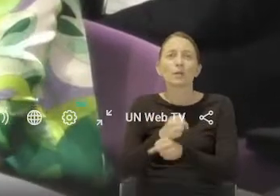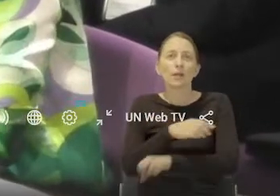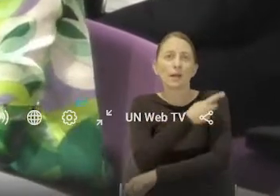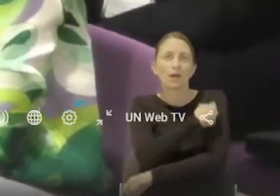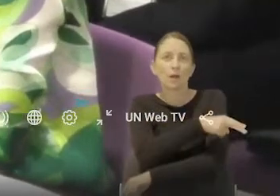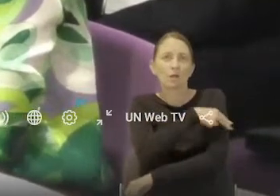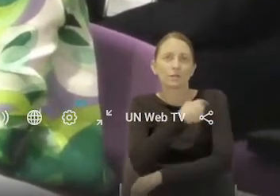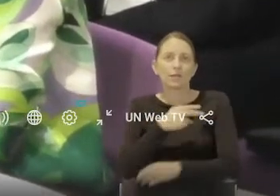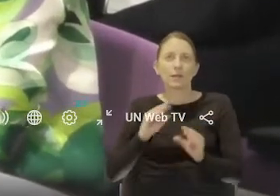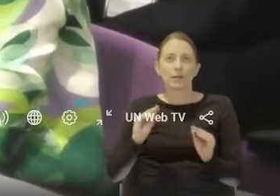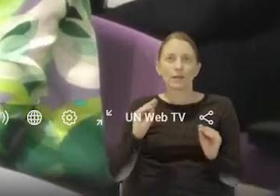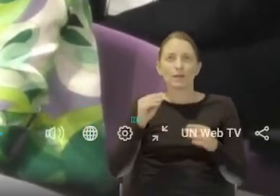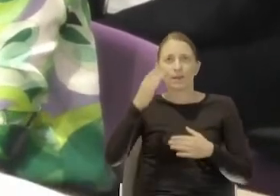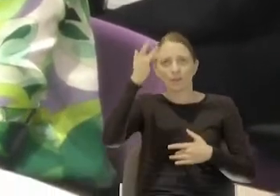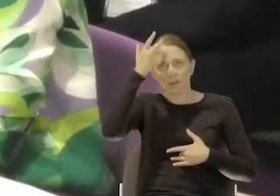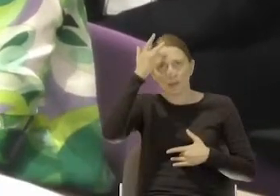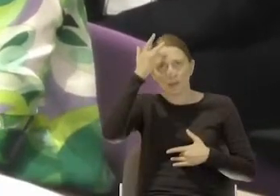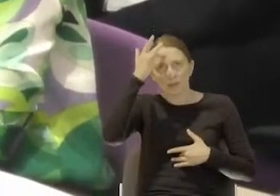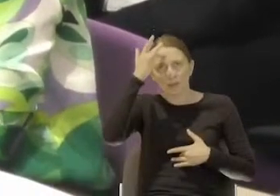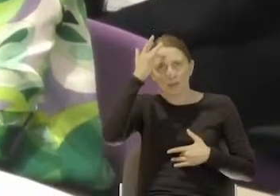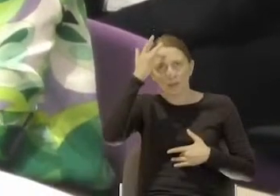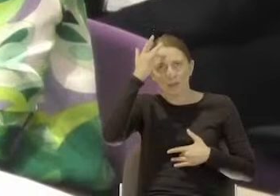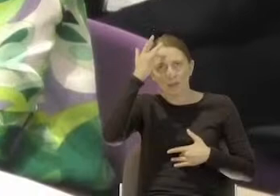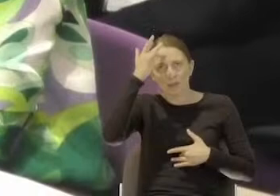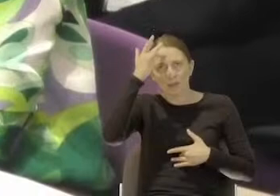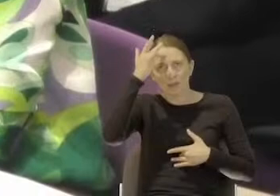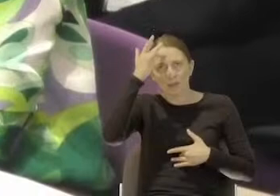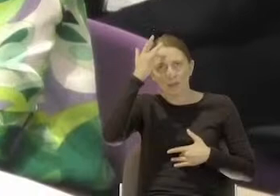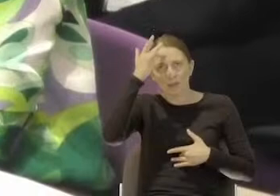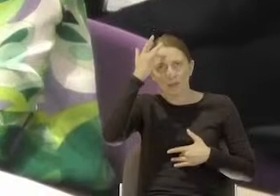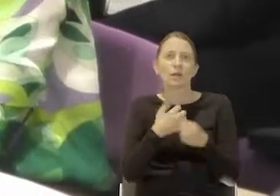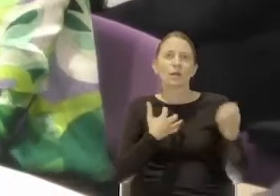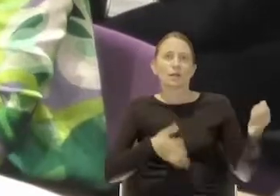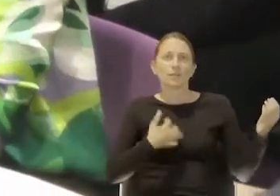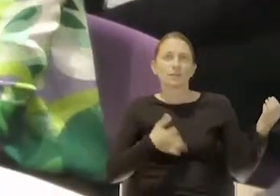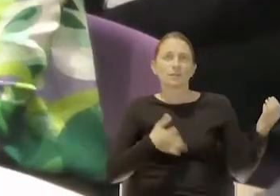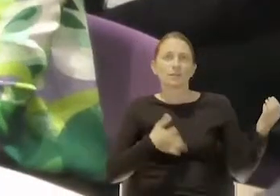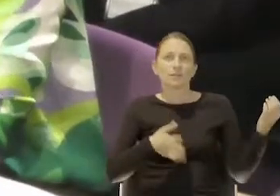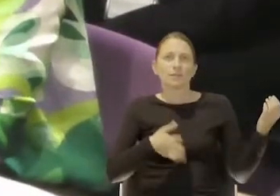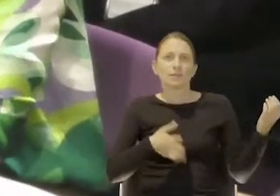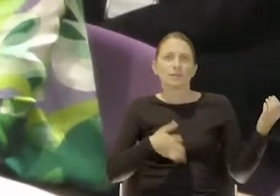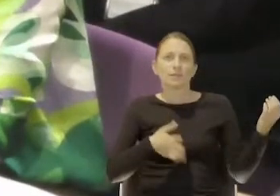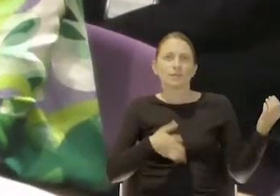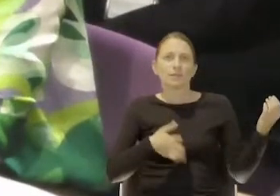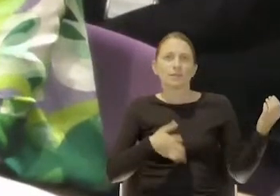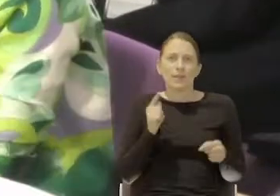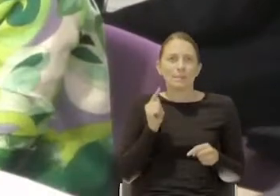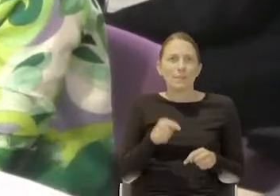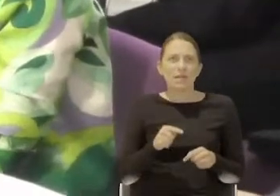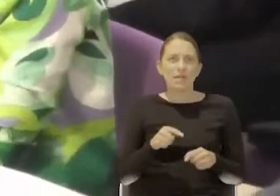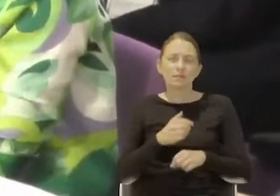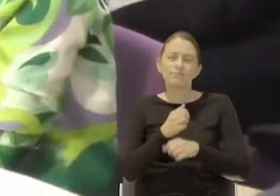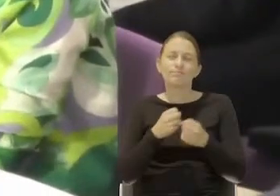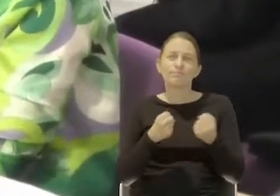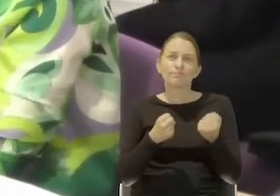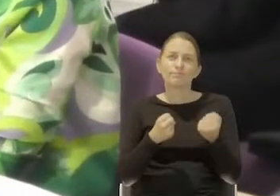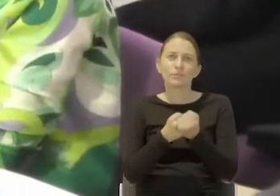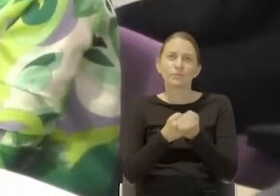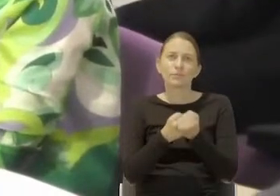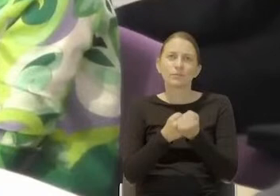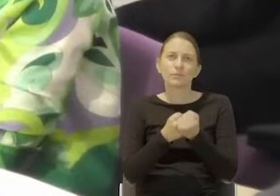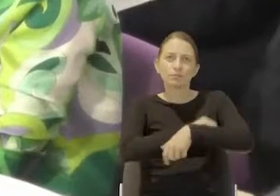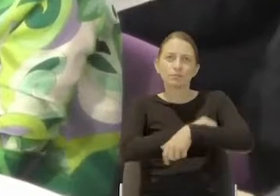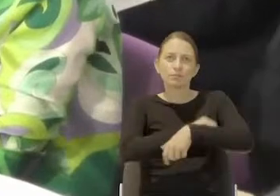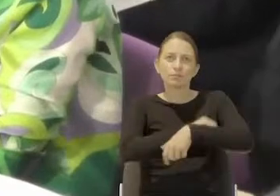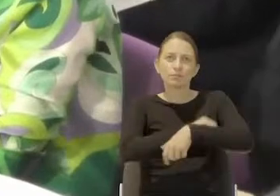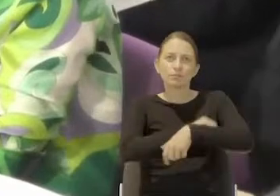the national and the local and not leave out local because it doesn't work. They talked about the gaps that they also see in terms of funding,